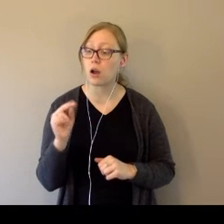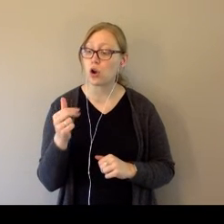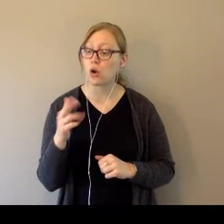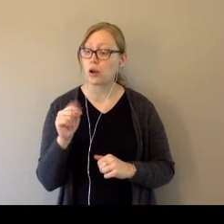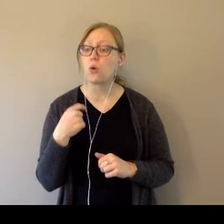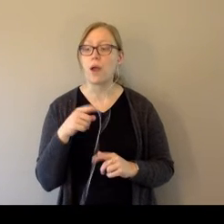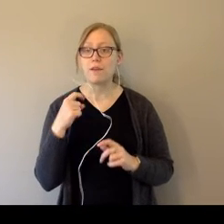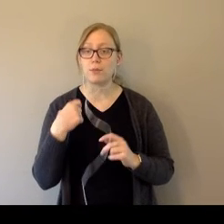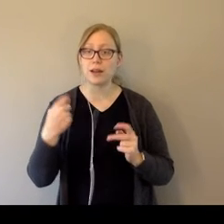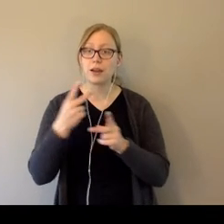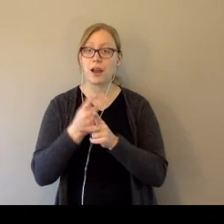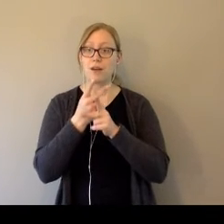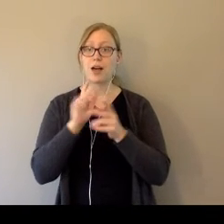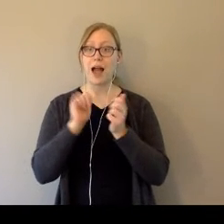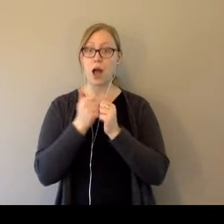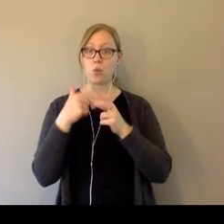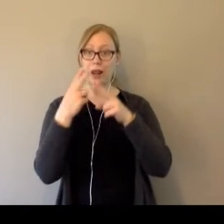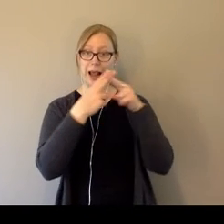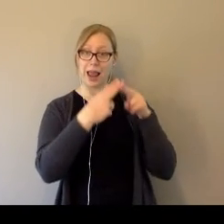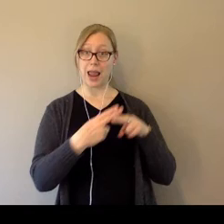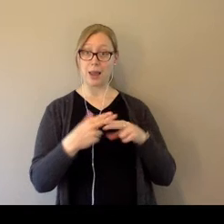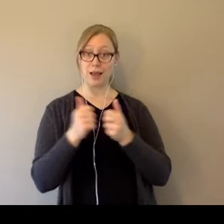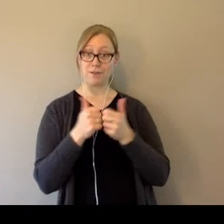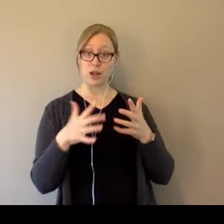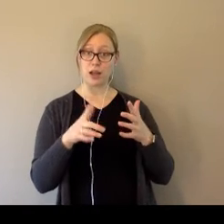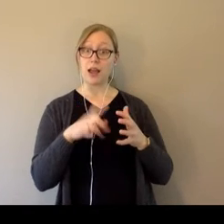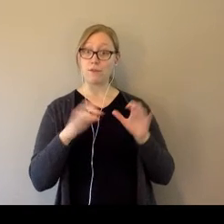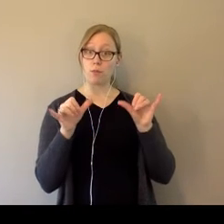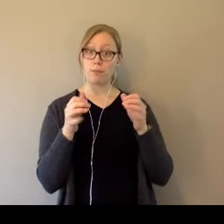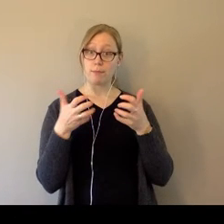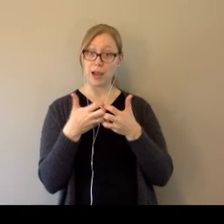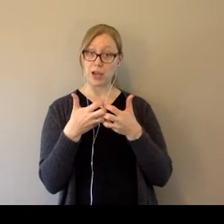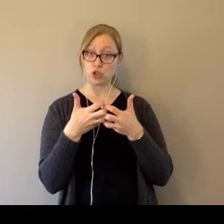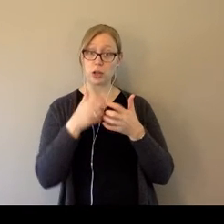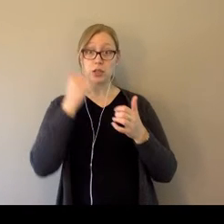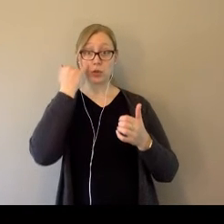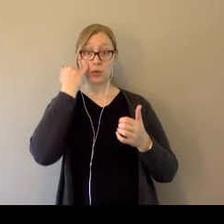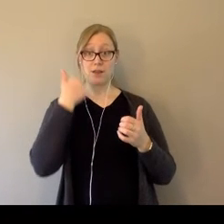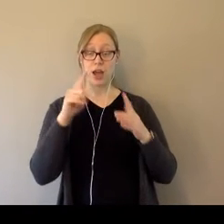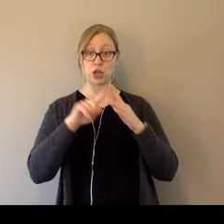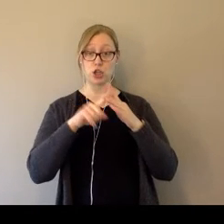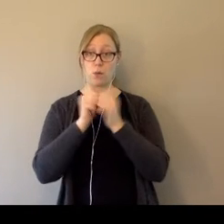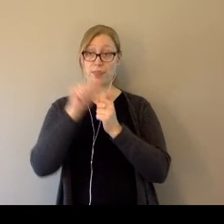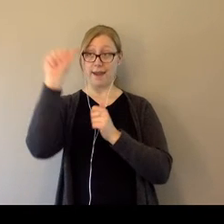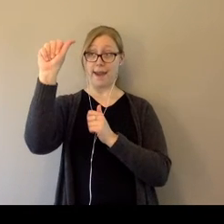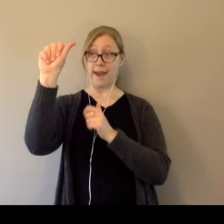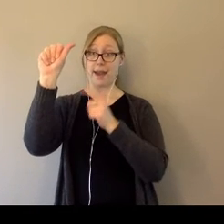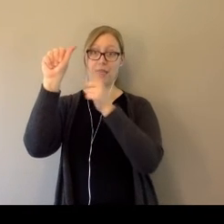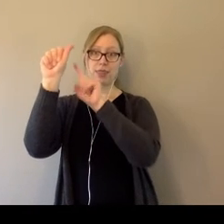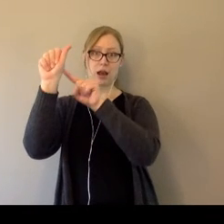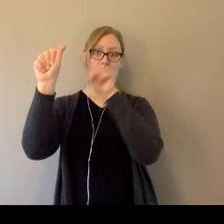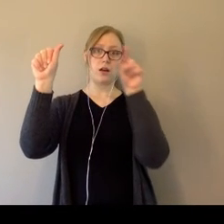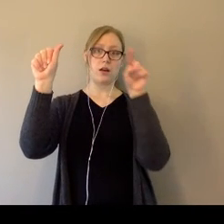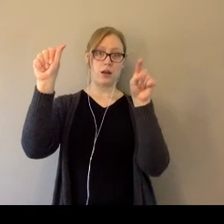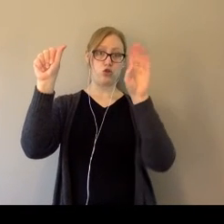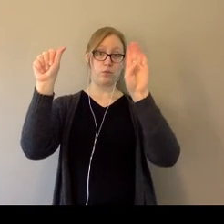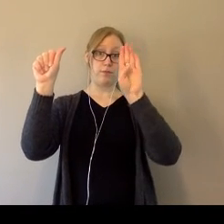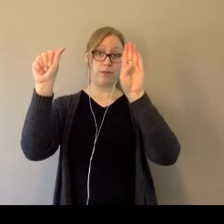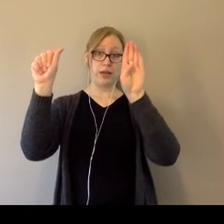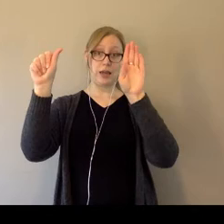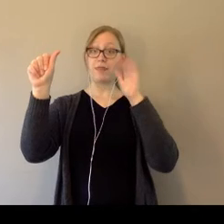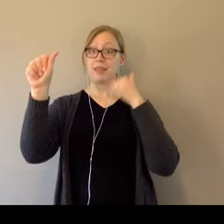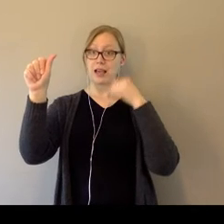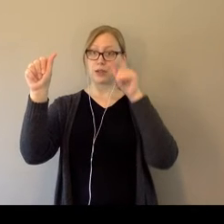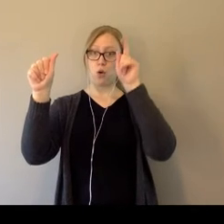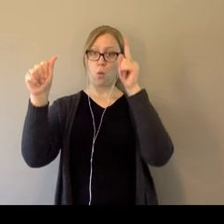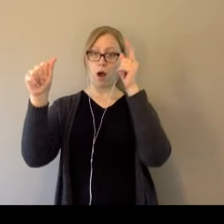corresponding angles have to match. So if I start at this right angle and then move to angle B, which has one tick mark, when I start naming the